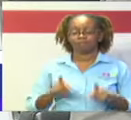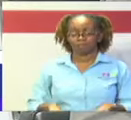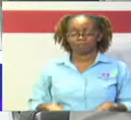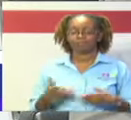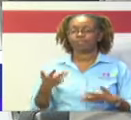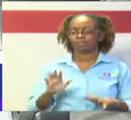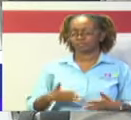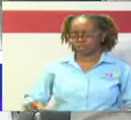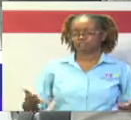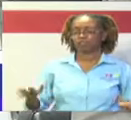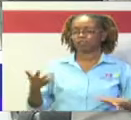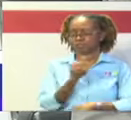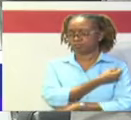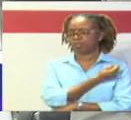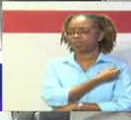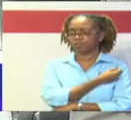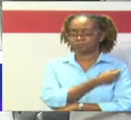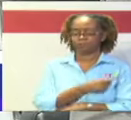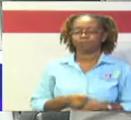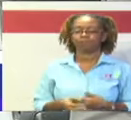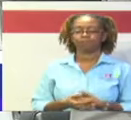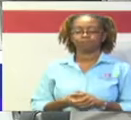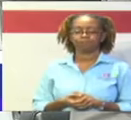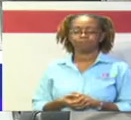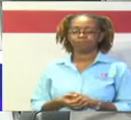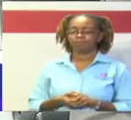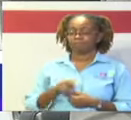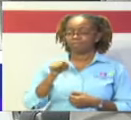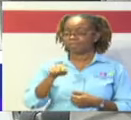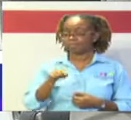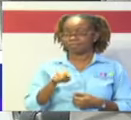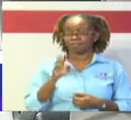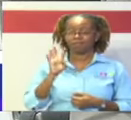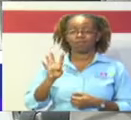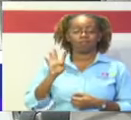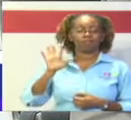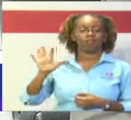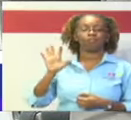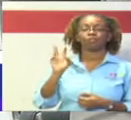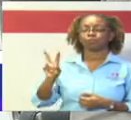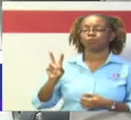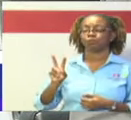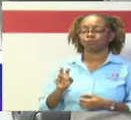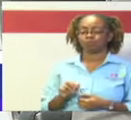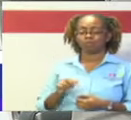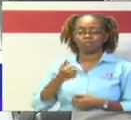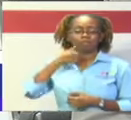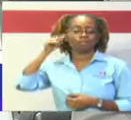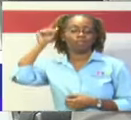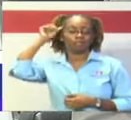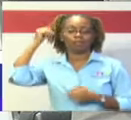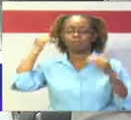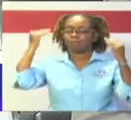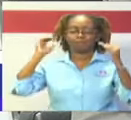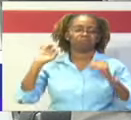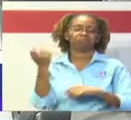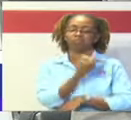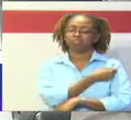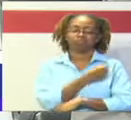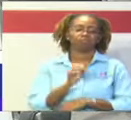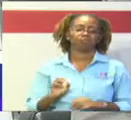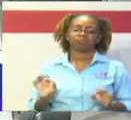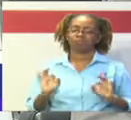of all of those individuals, and we had 452 unvaccinated adults. And out of those, what we found is